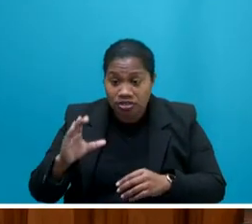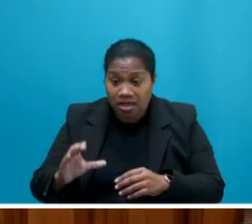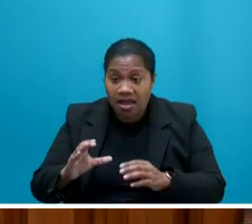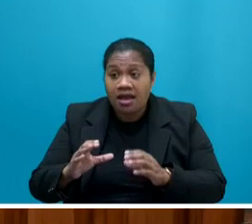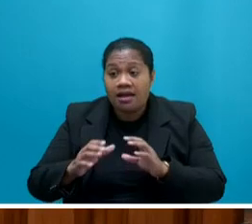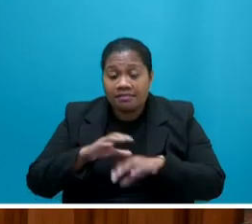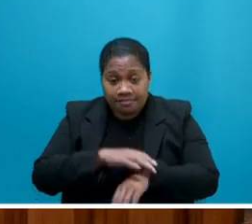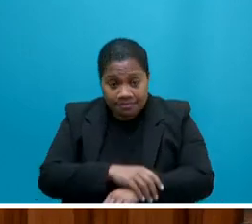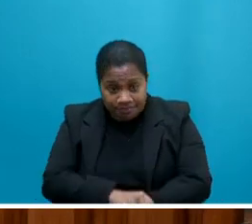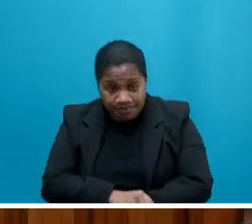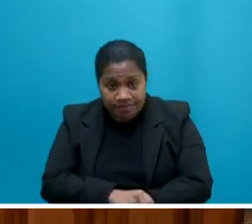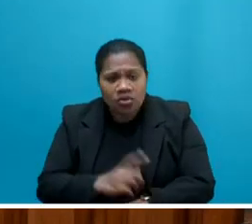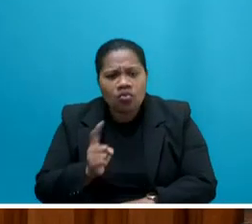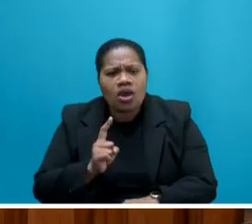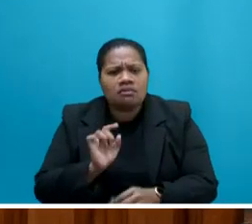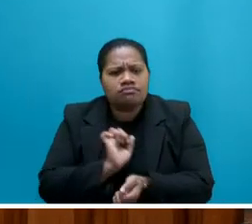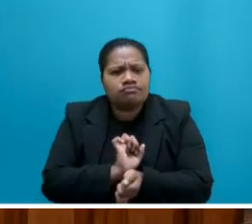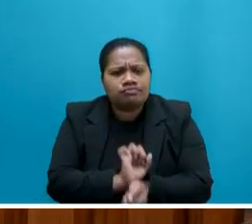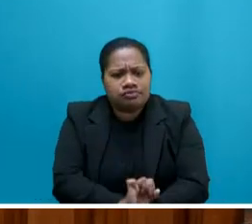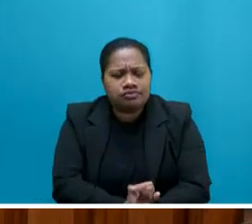the arrest of a 16-year-old student